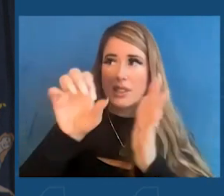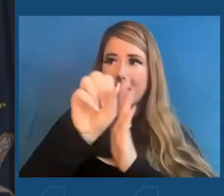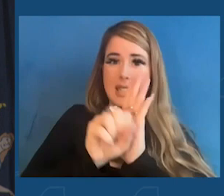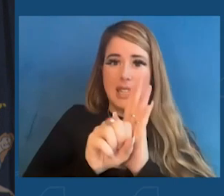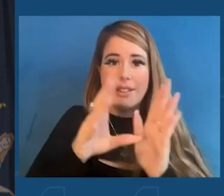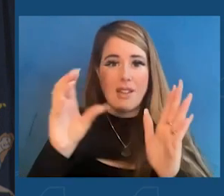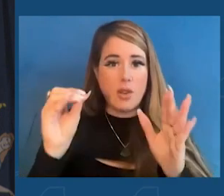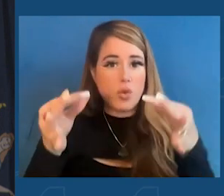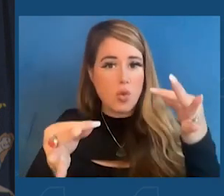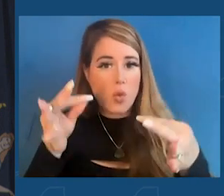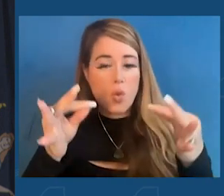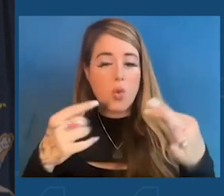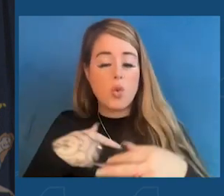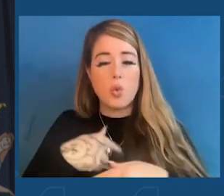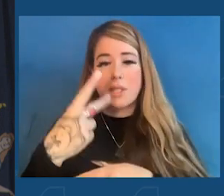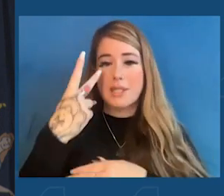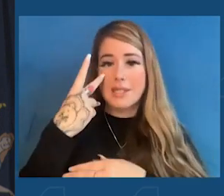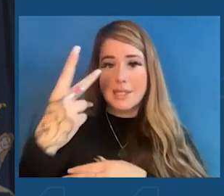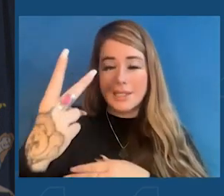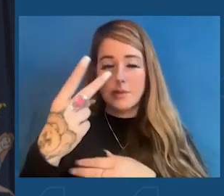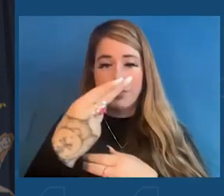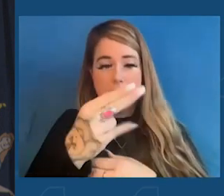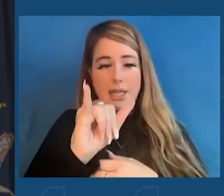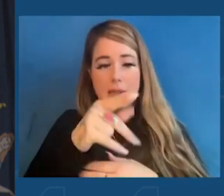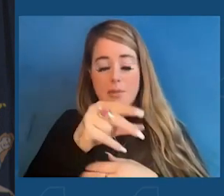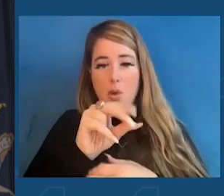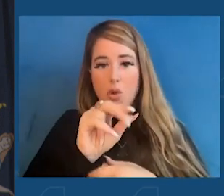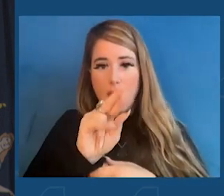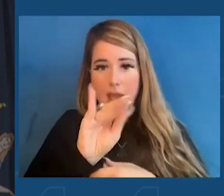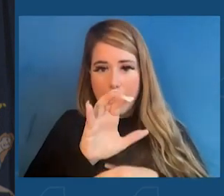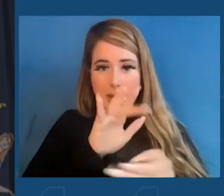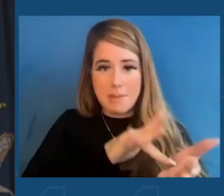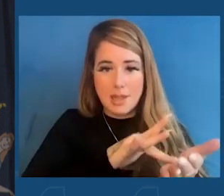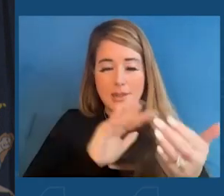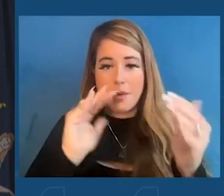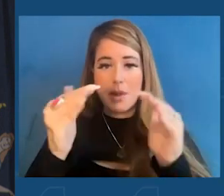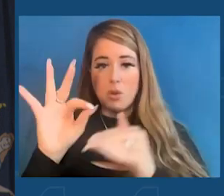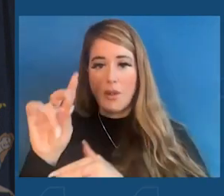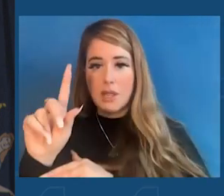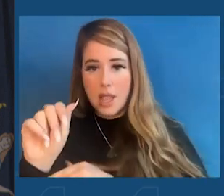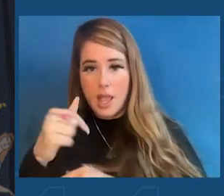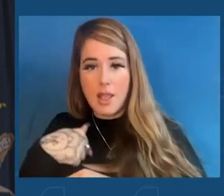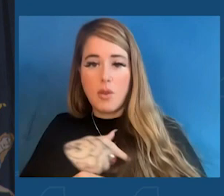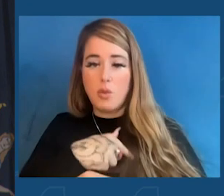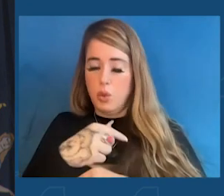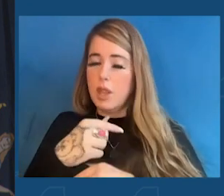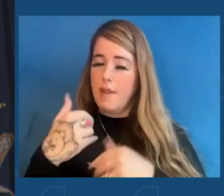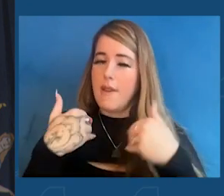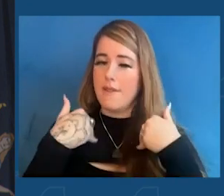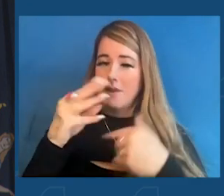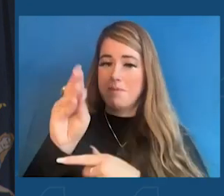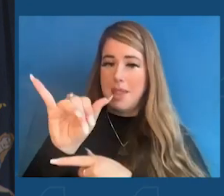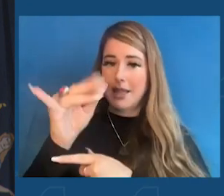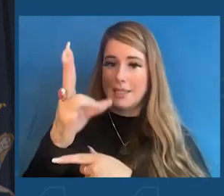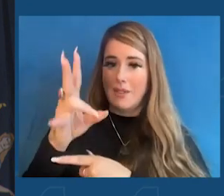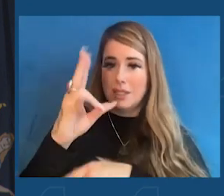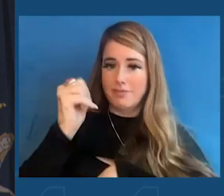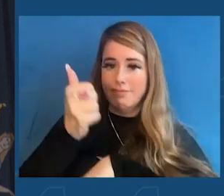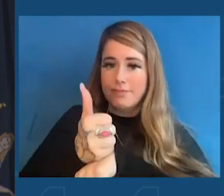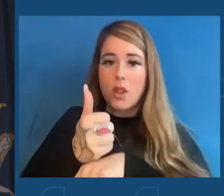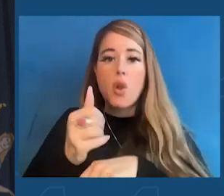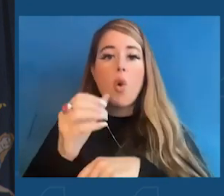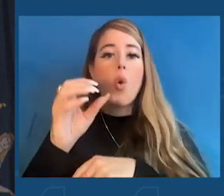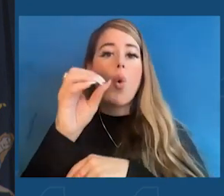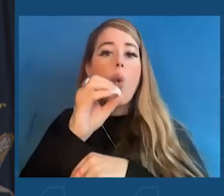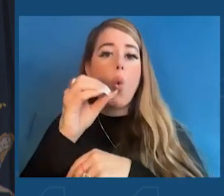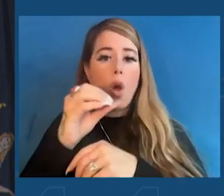of Hippocratic Medicine versus FDA, it's scheduled for oral arguments on May 17th before the